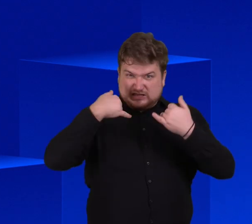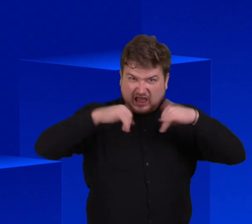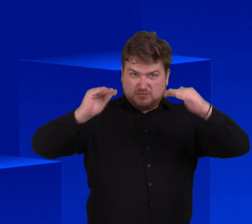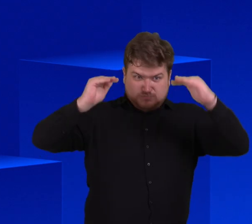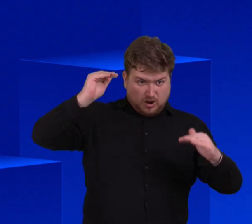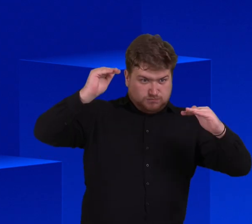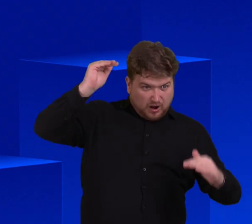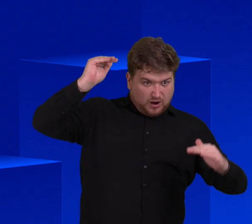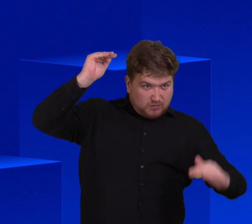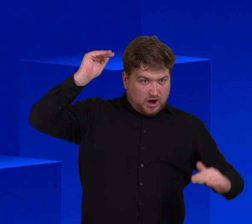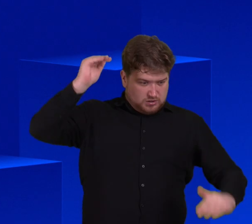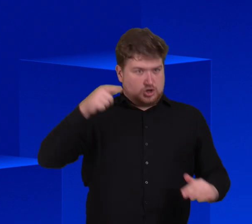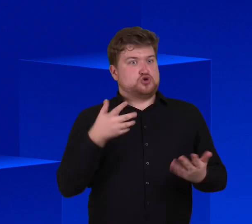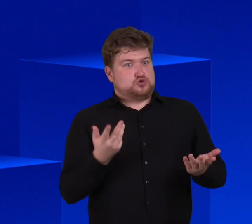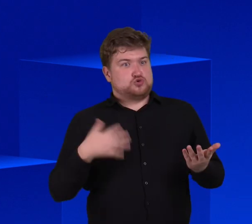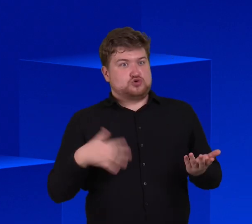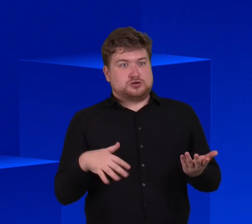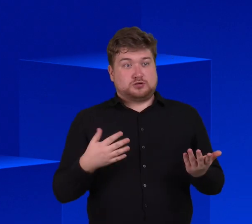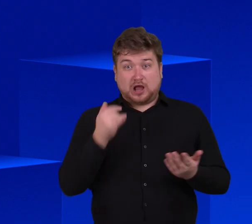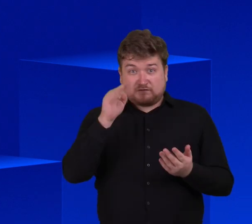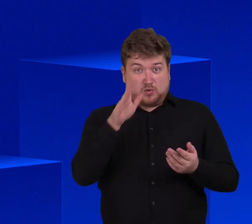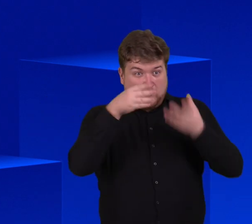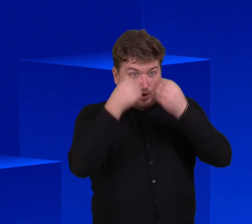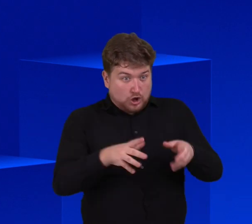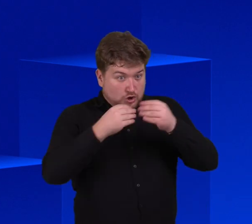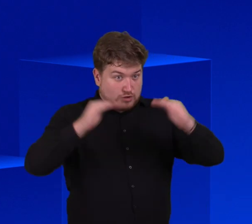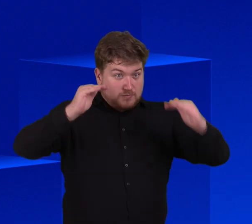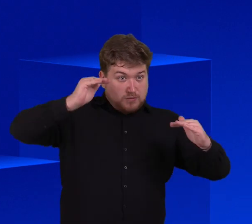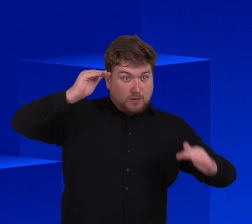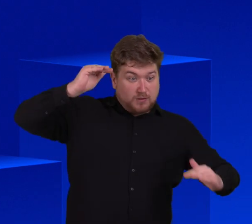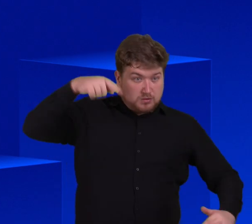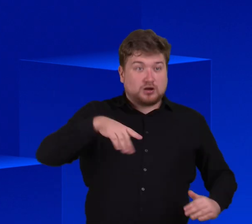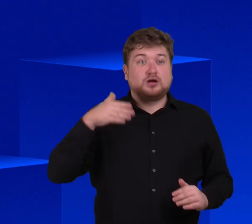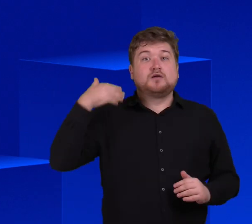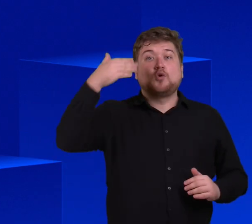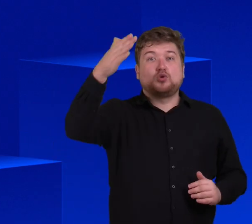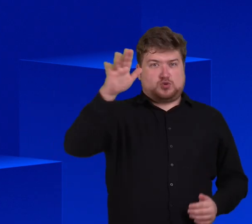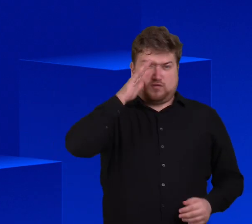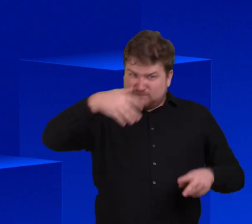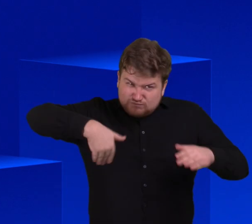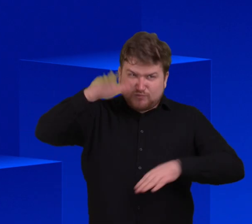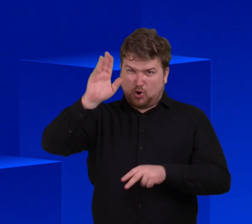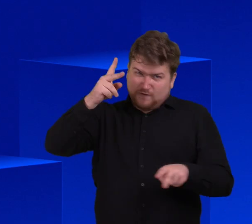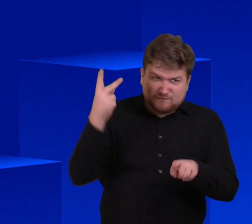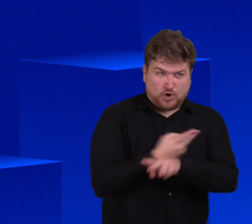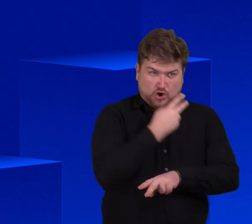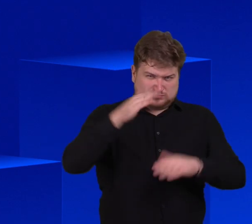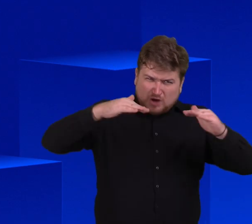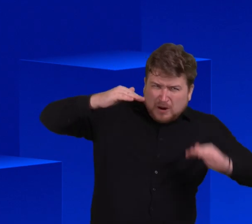lose even more if not the proper policy measures are introduced, again respecting the